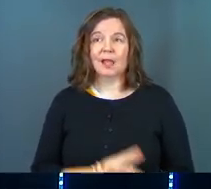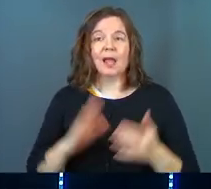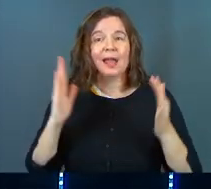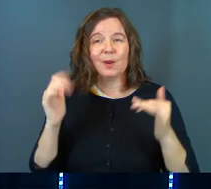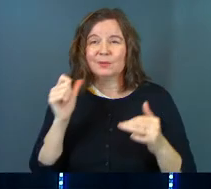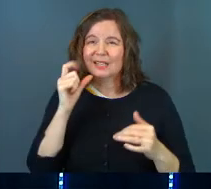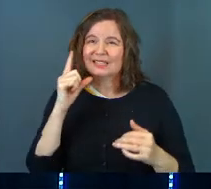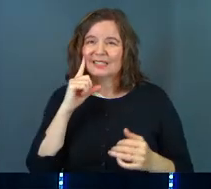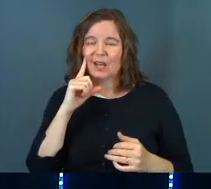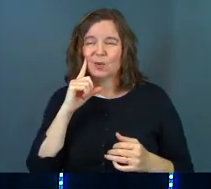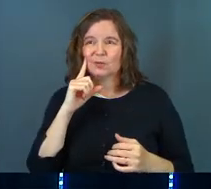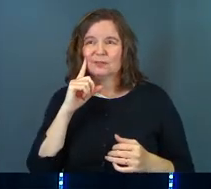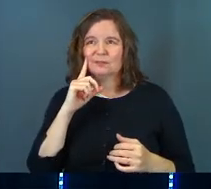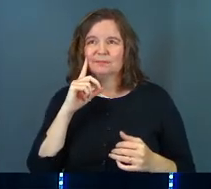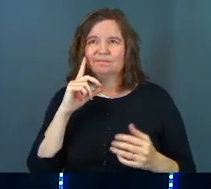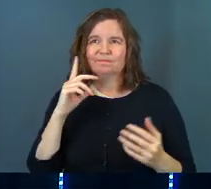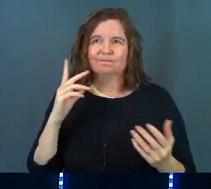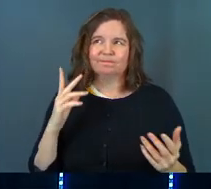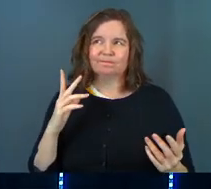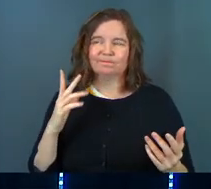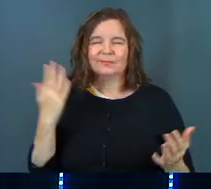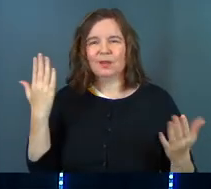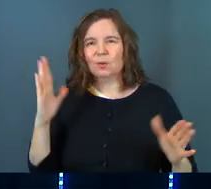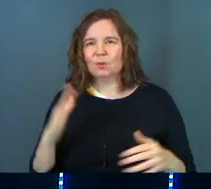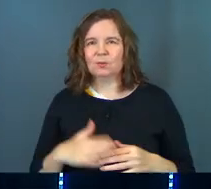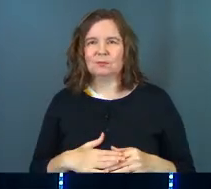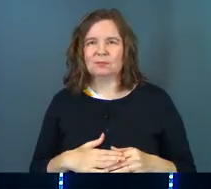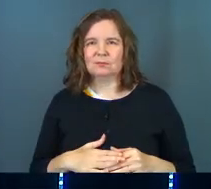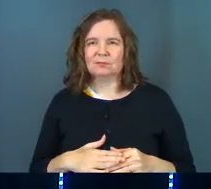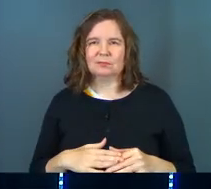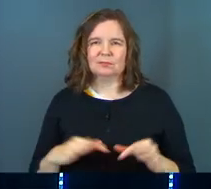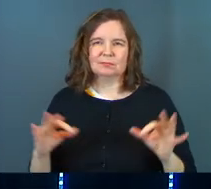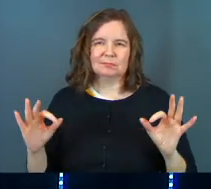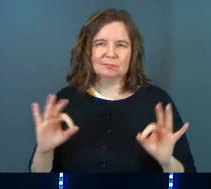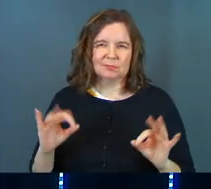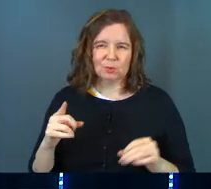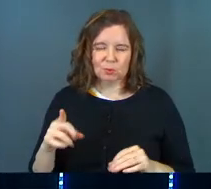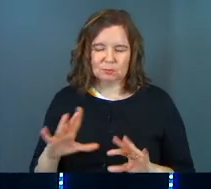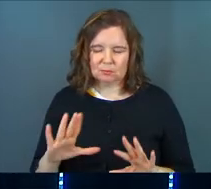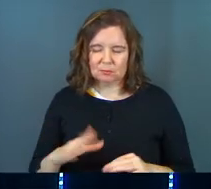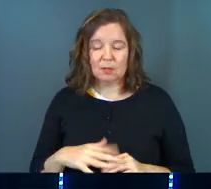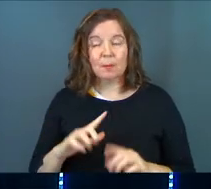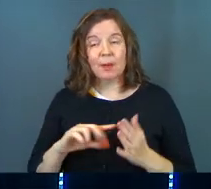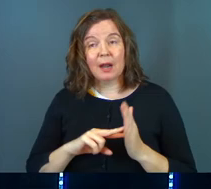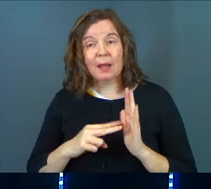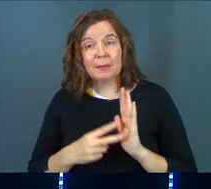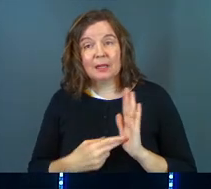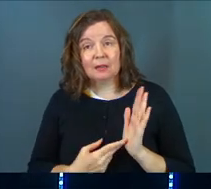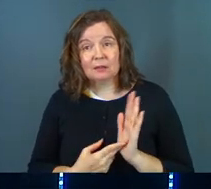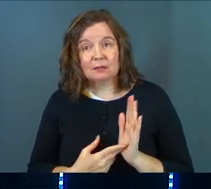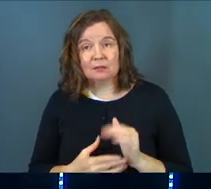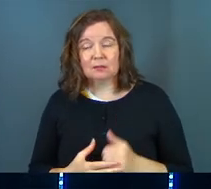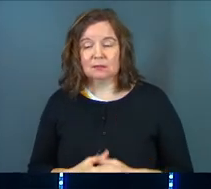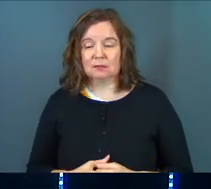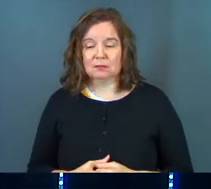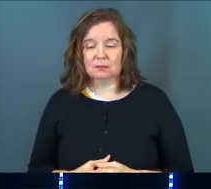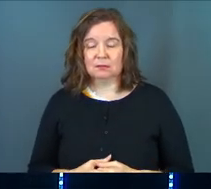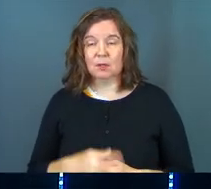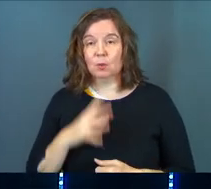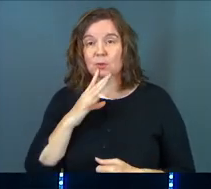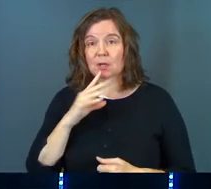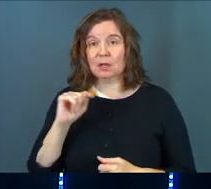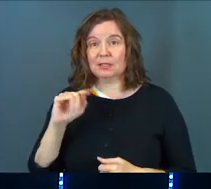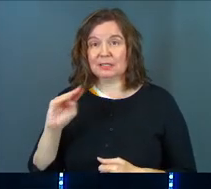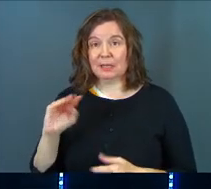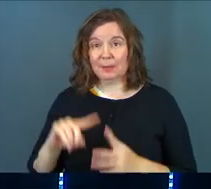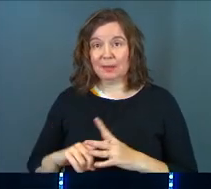And I hope this doesn't sound, I don't know, small or shallow to you, but I mean it. We talked